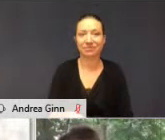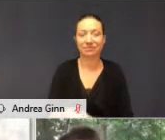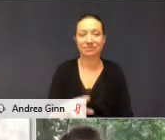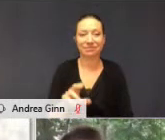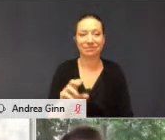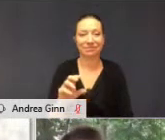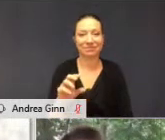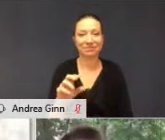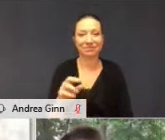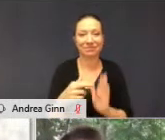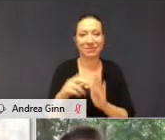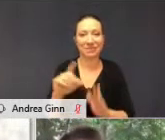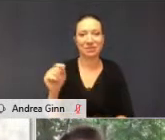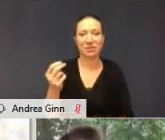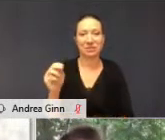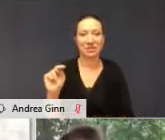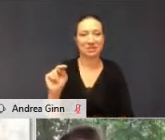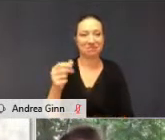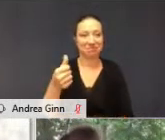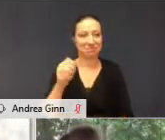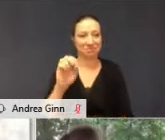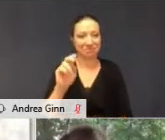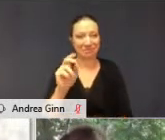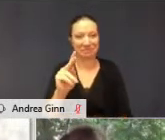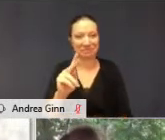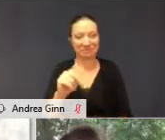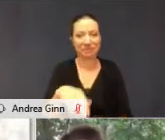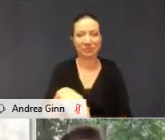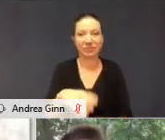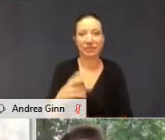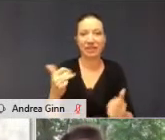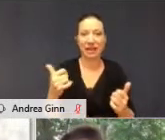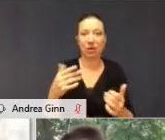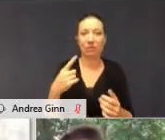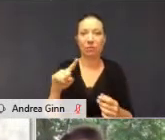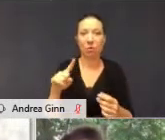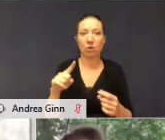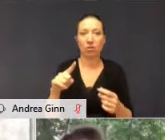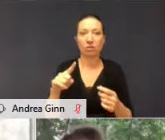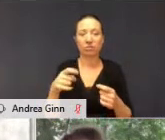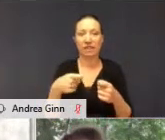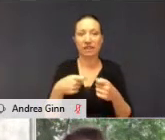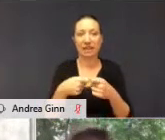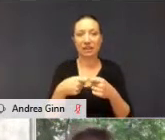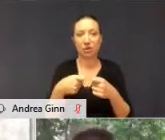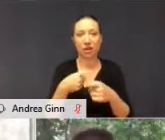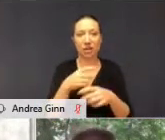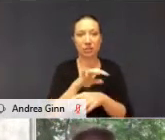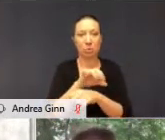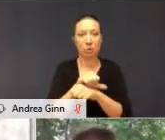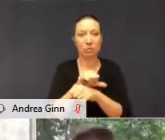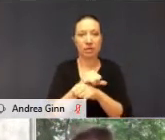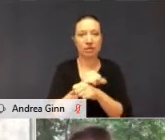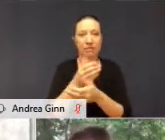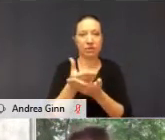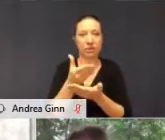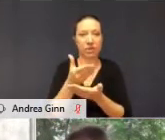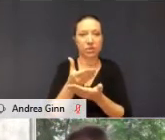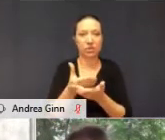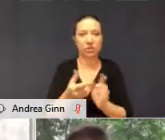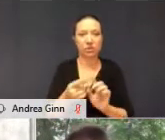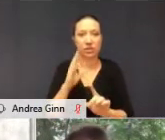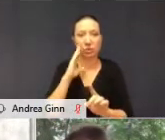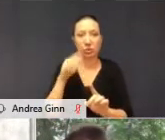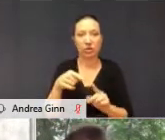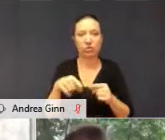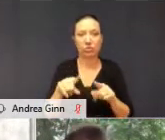that's okay. So in terms of the electronic visit verification, I know that as this has been rolling out, there have